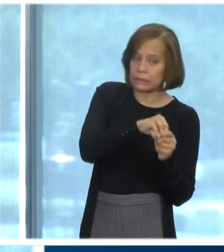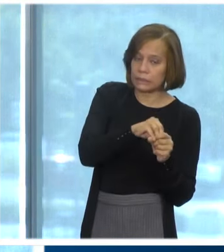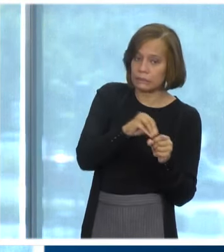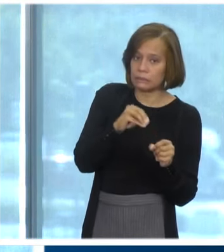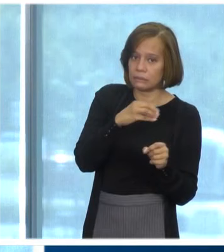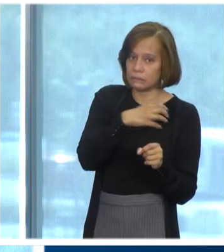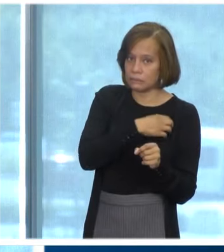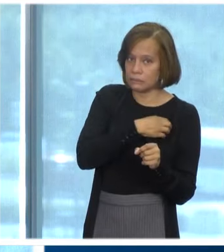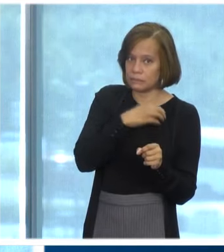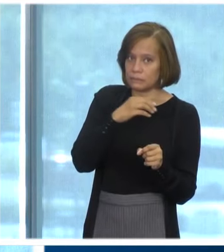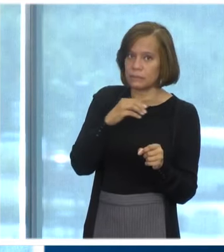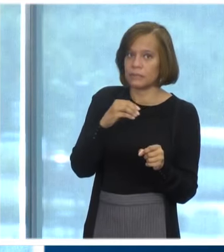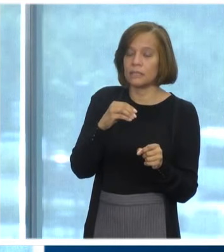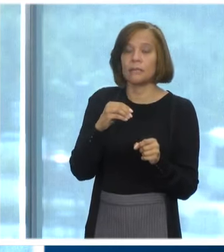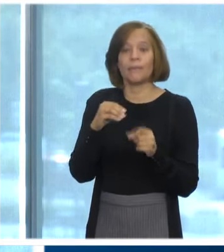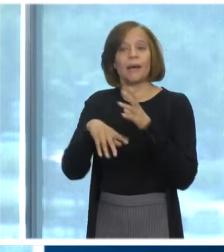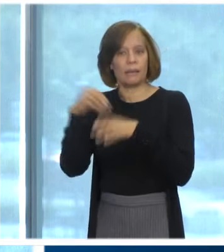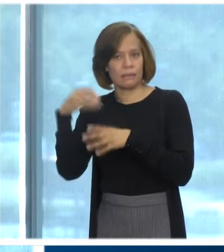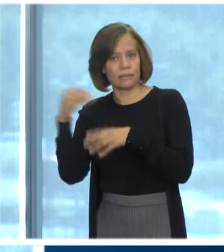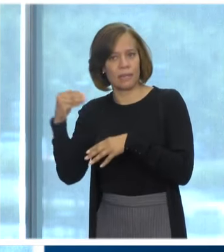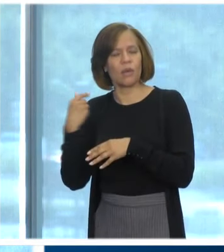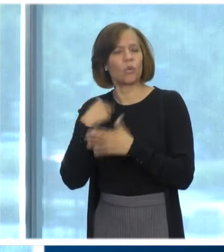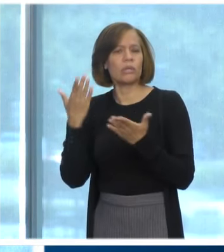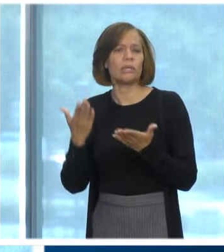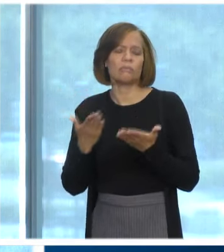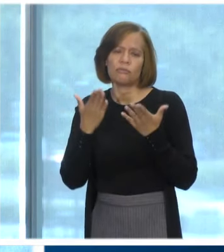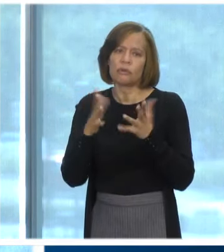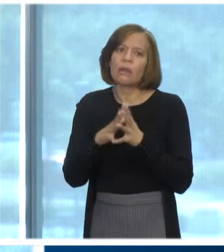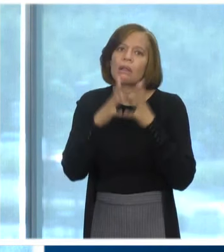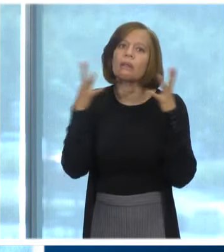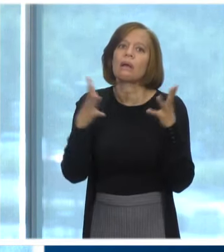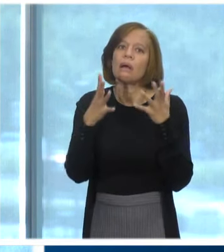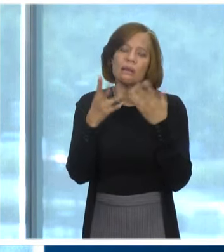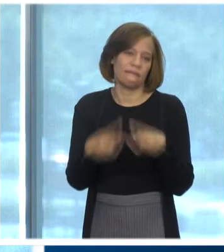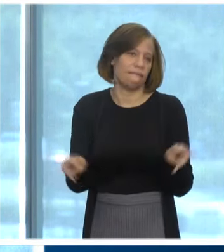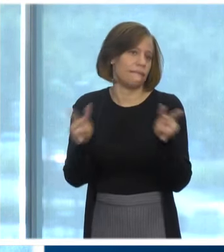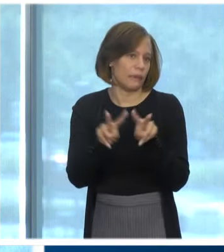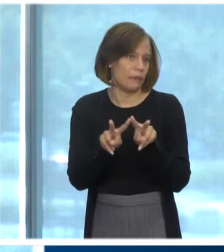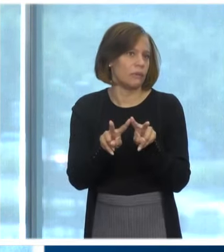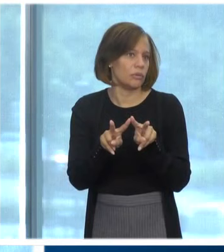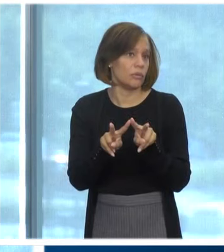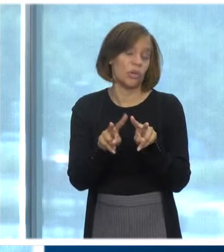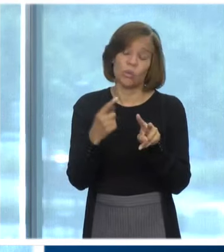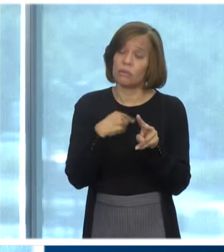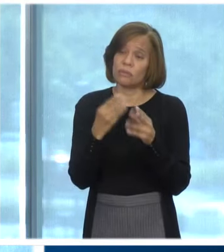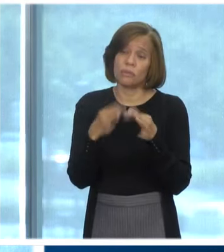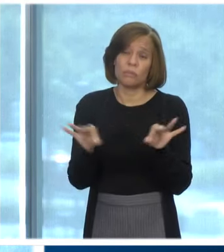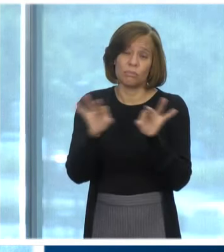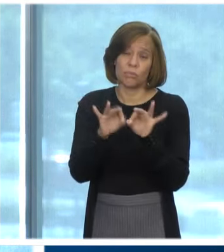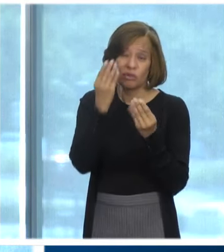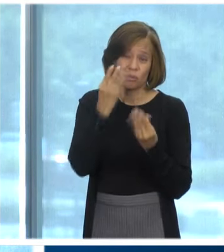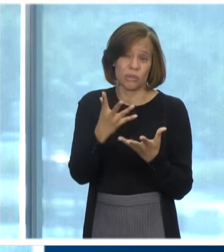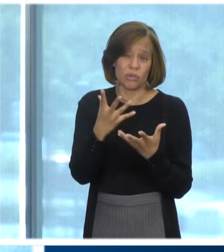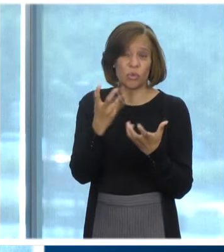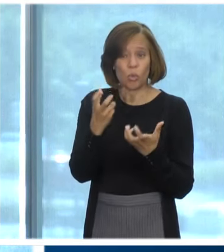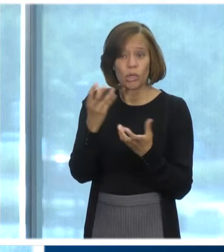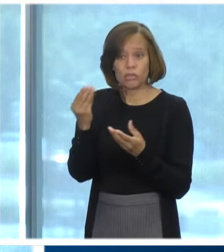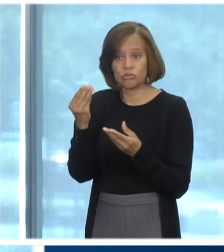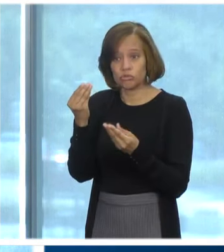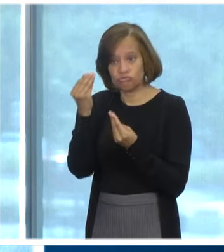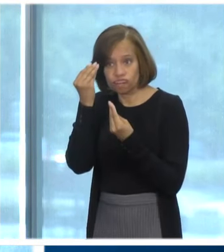Bureau, we have provided significant value and have great insight that we look forward to providing to the city, some of which we've already provided,